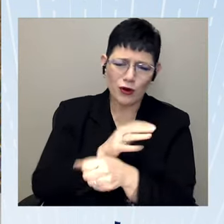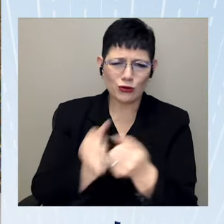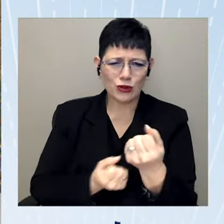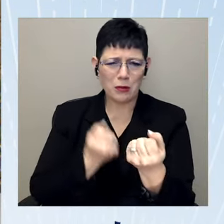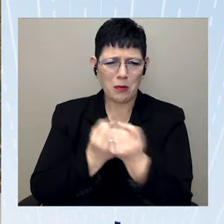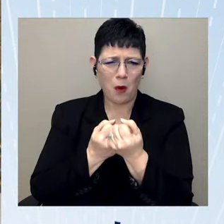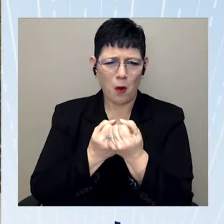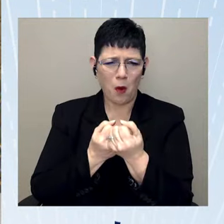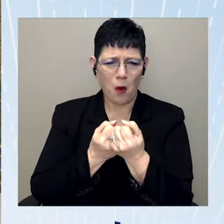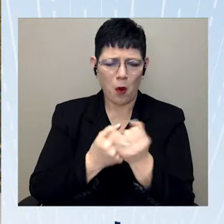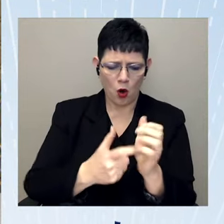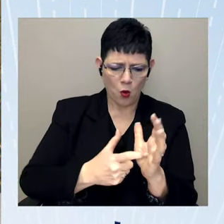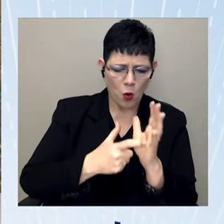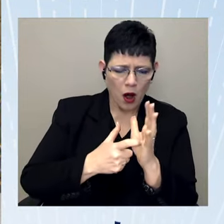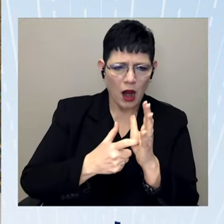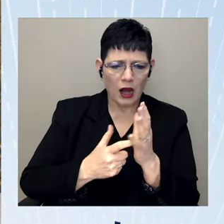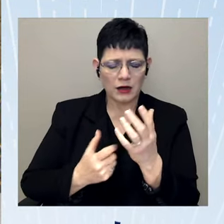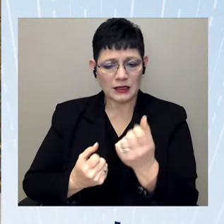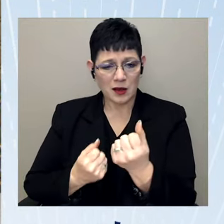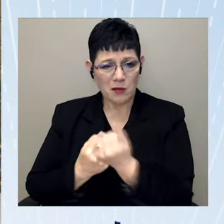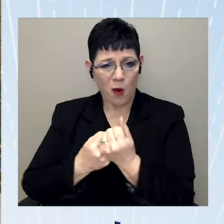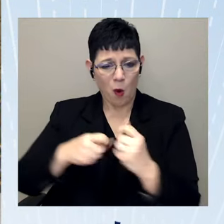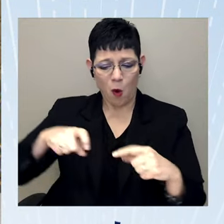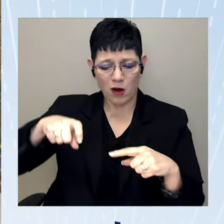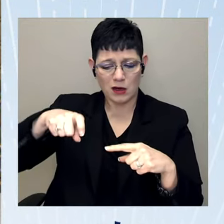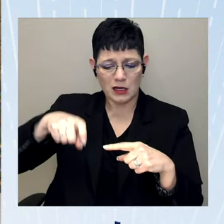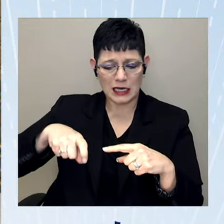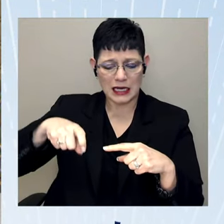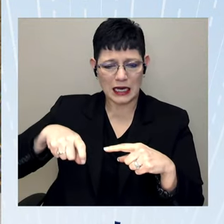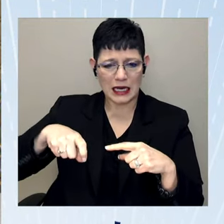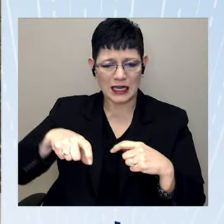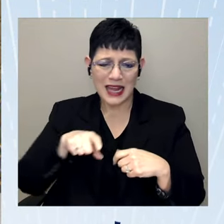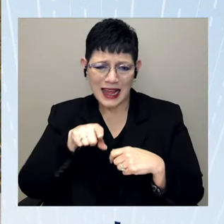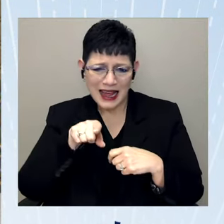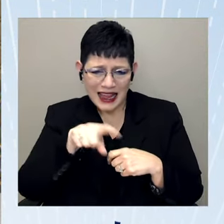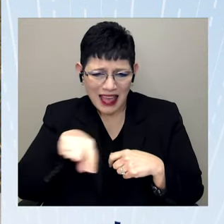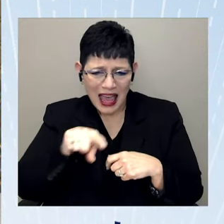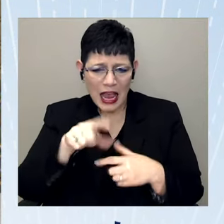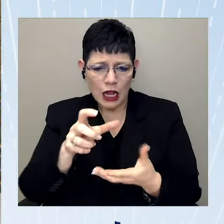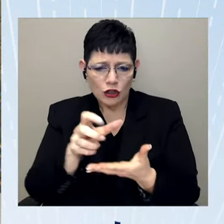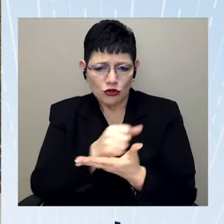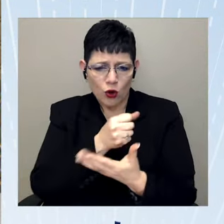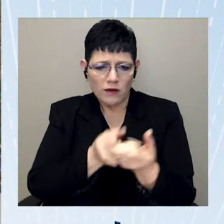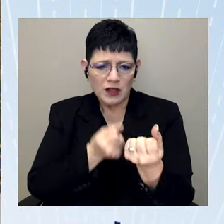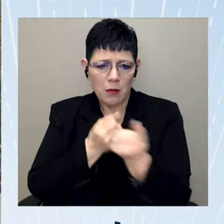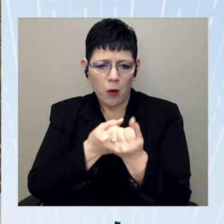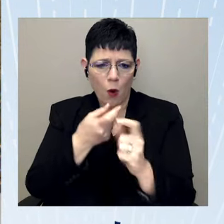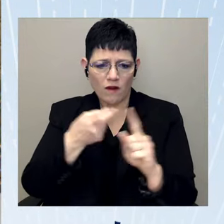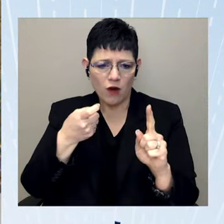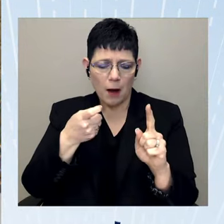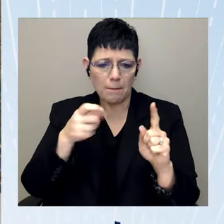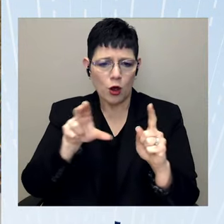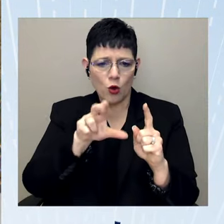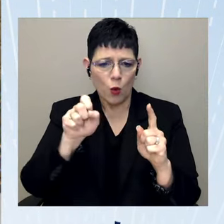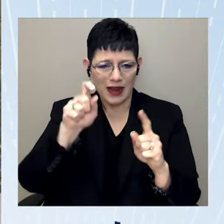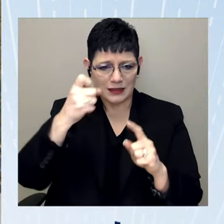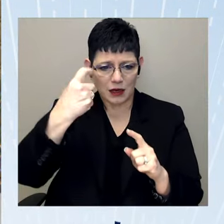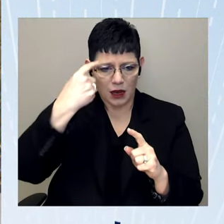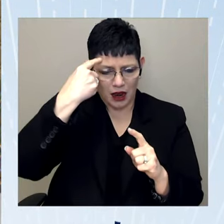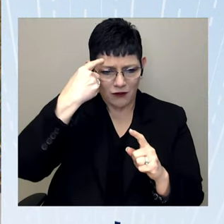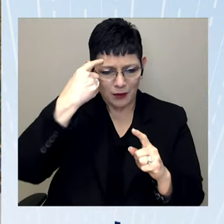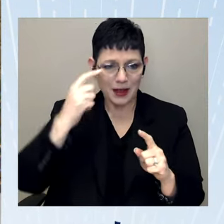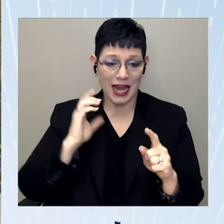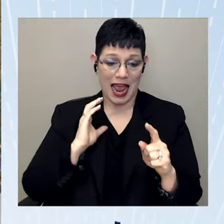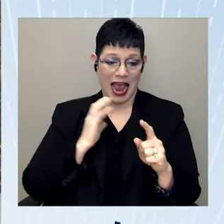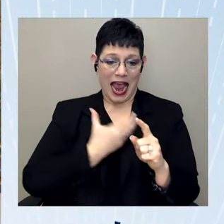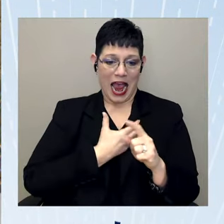but more importantly, the support they deserve from their government. And we're going to get it done with the fantastic people in